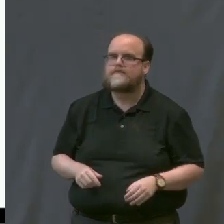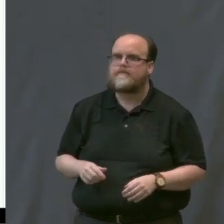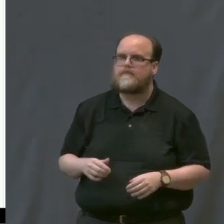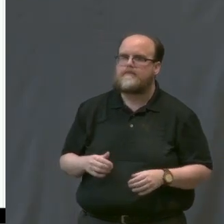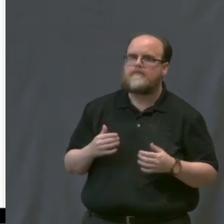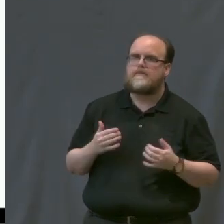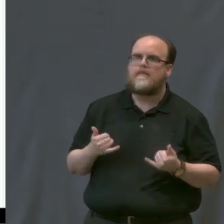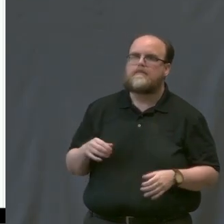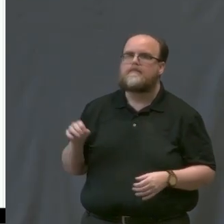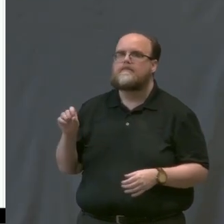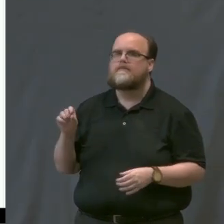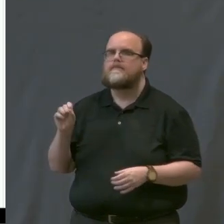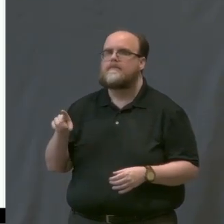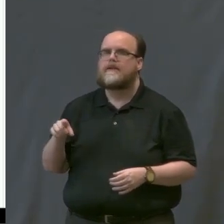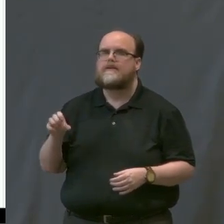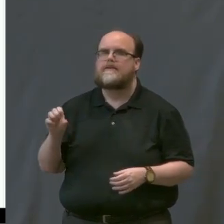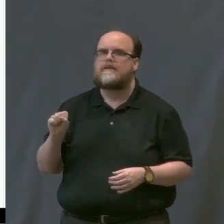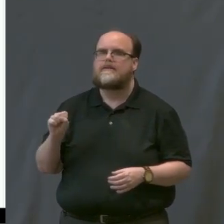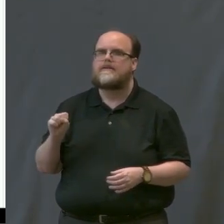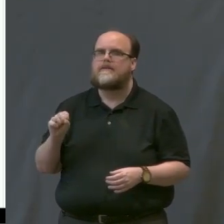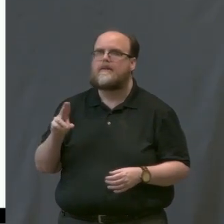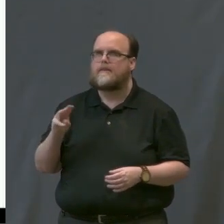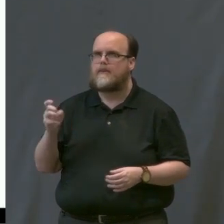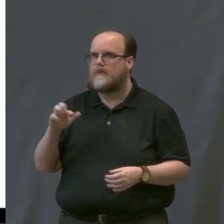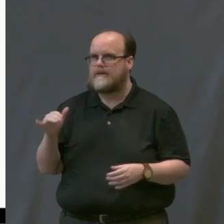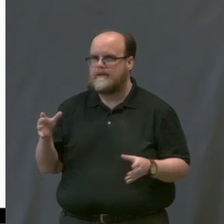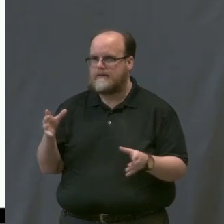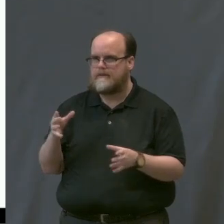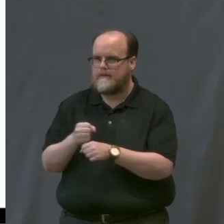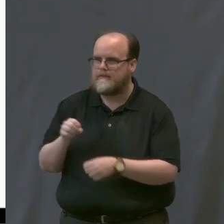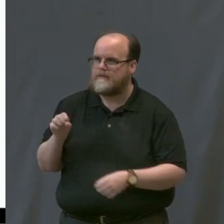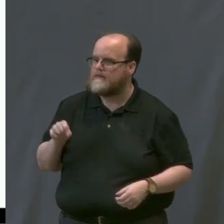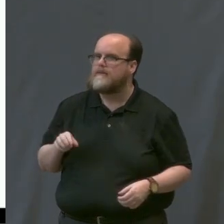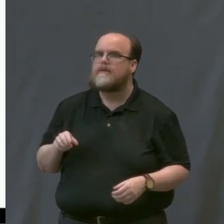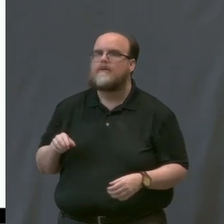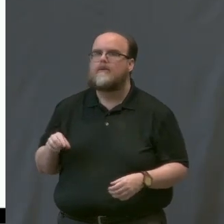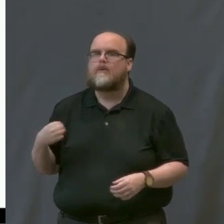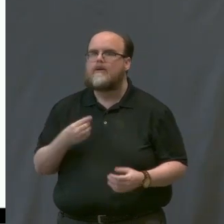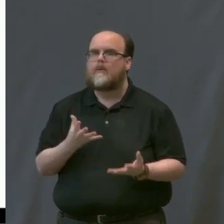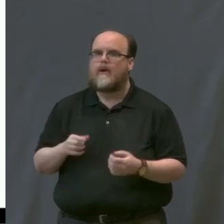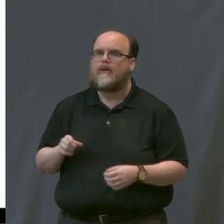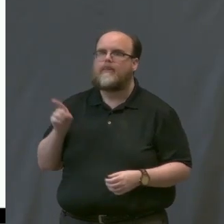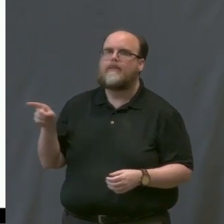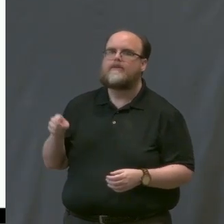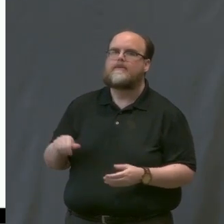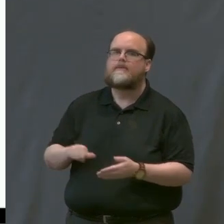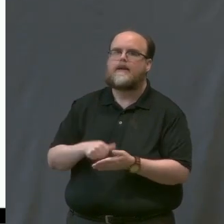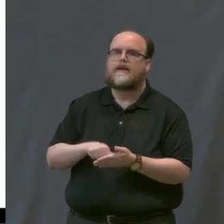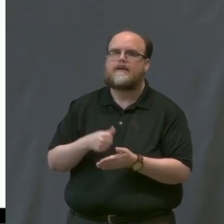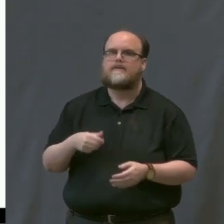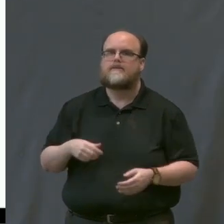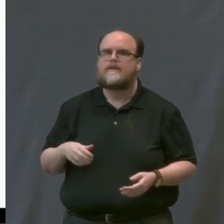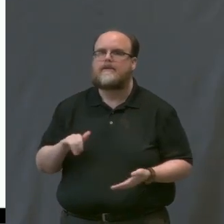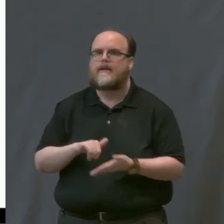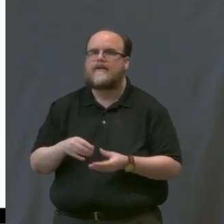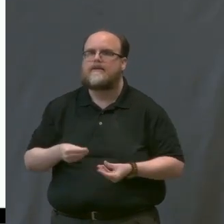Now, click on the word summary, because what we're wanting to get to is this page. This page gives